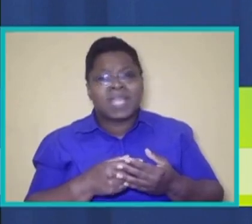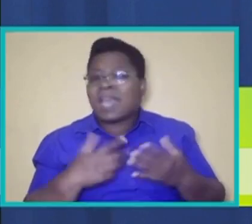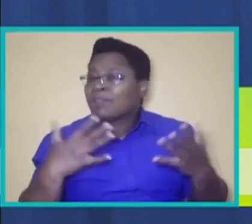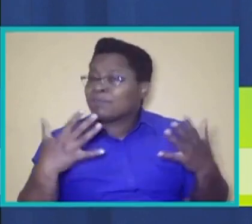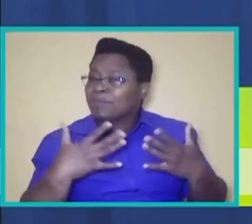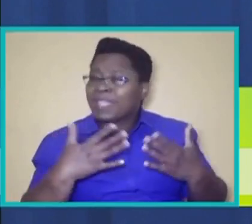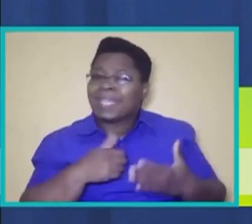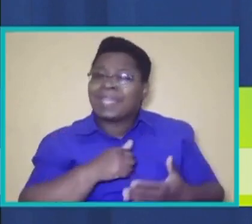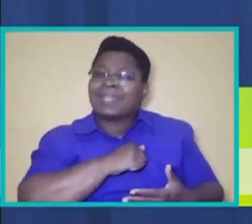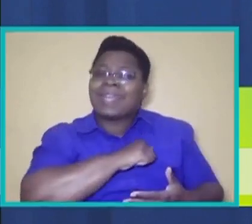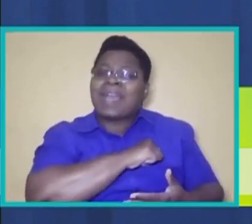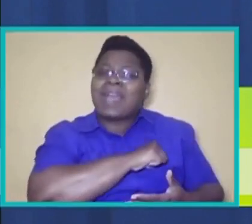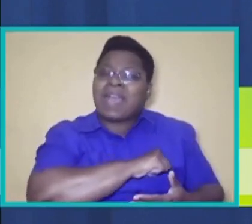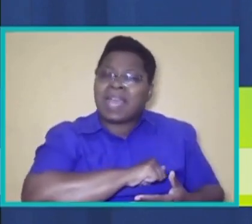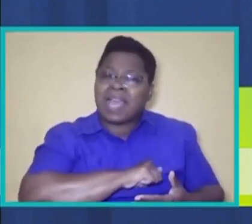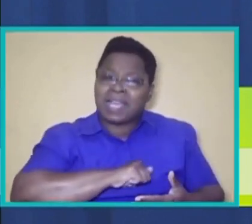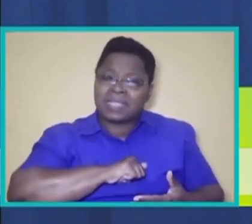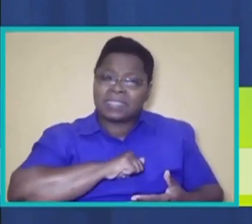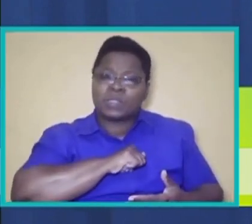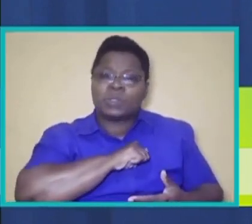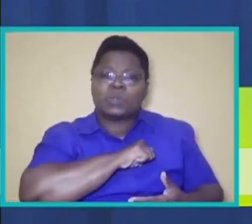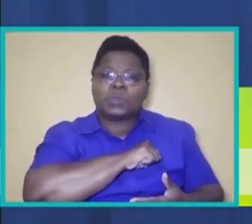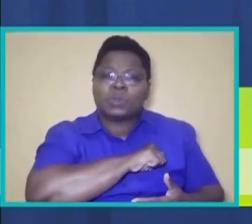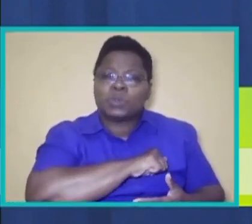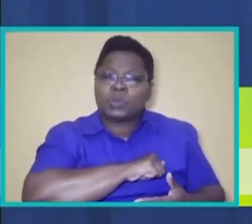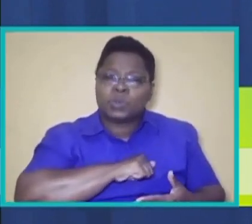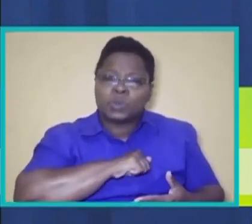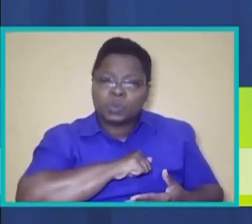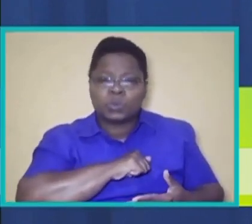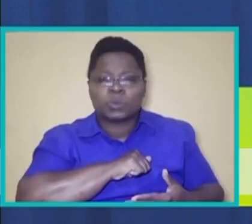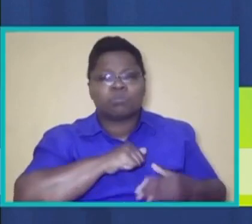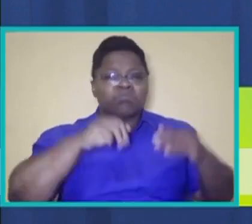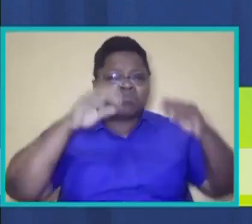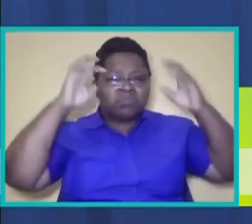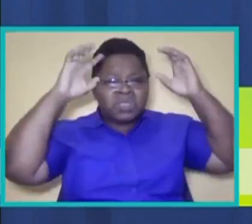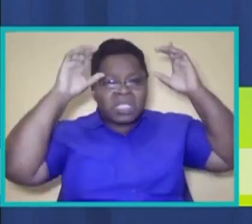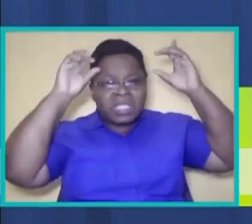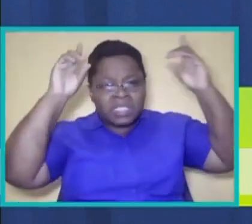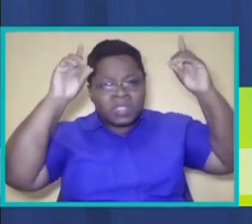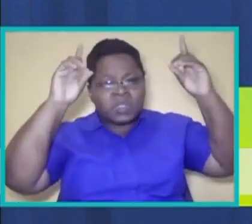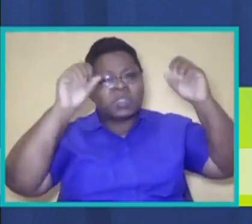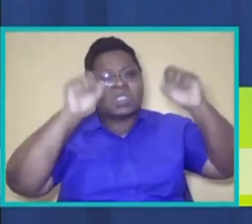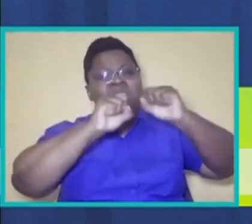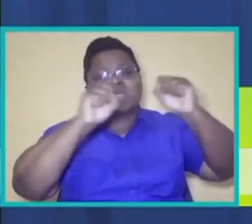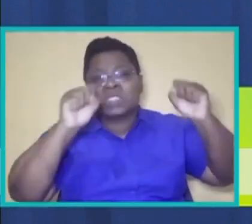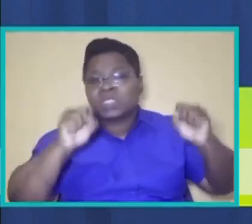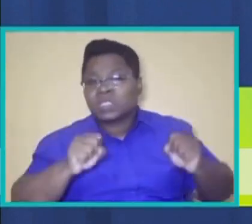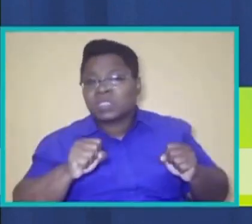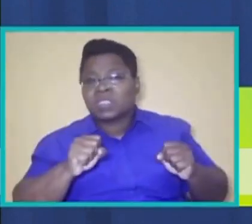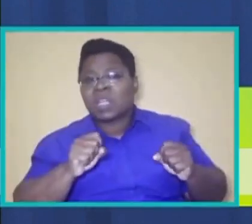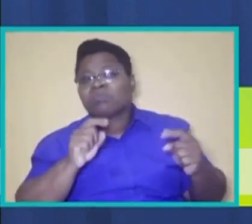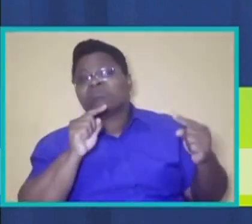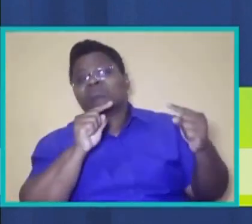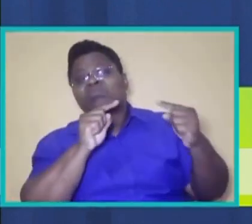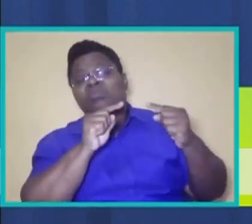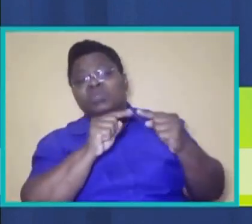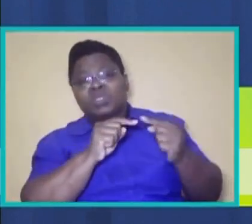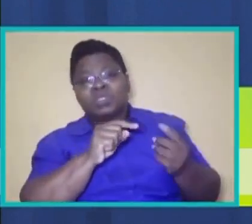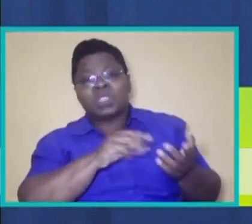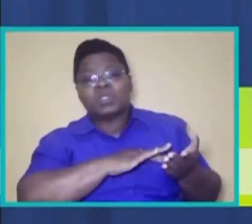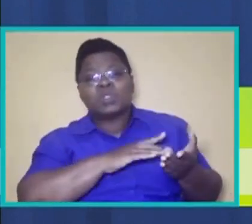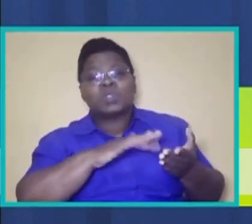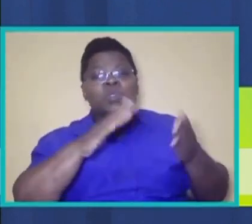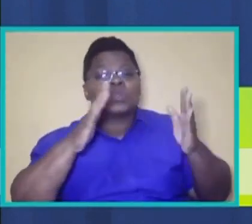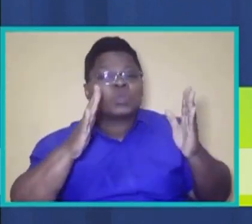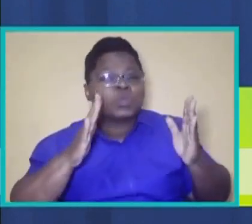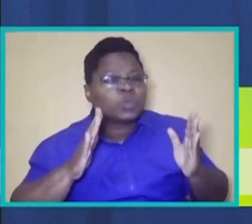interest in education and learning. They are in school and we have a large amount of them.